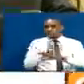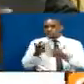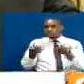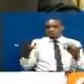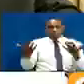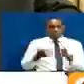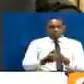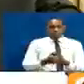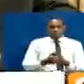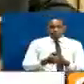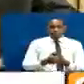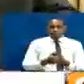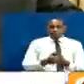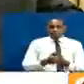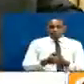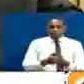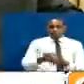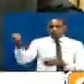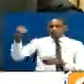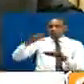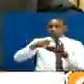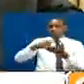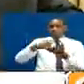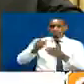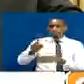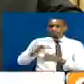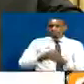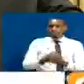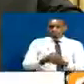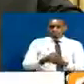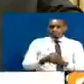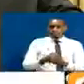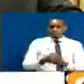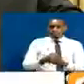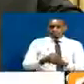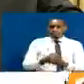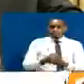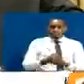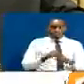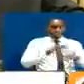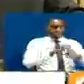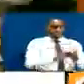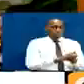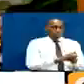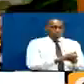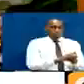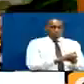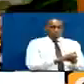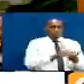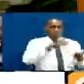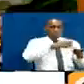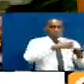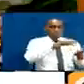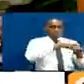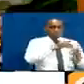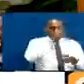without unnecessarily creating politics around it. Well, when you make reference to